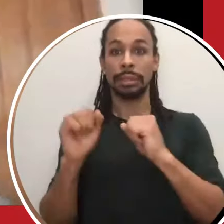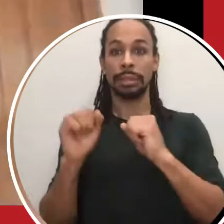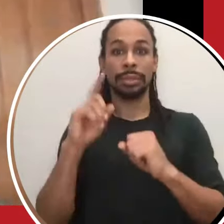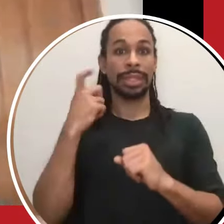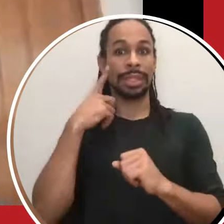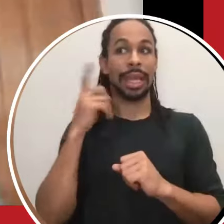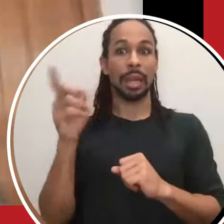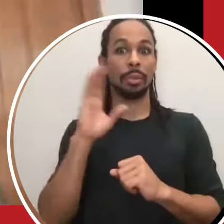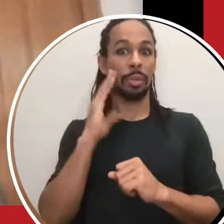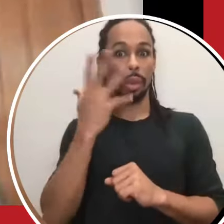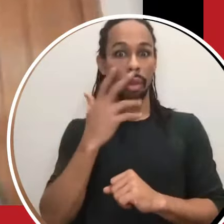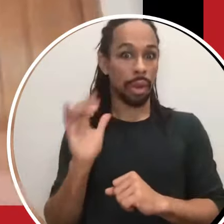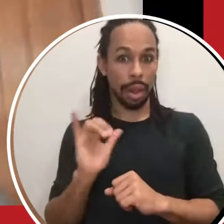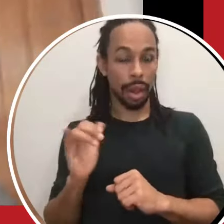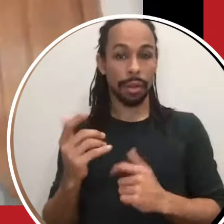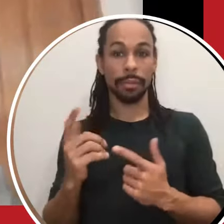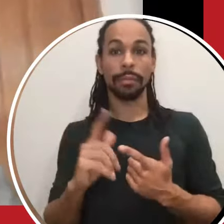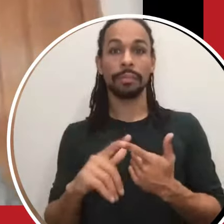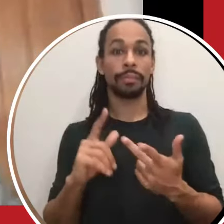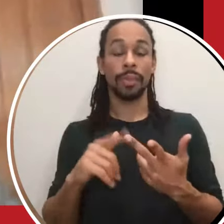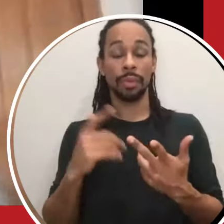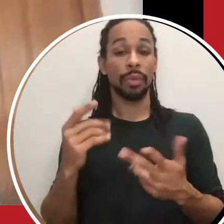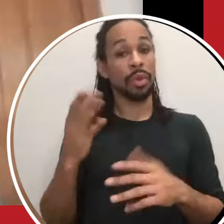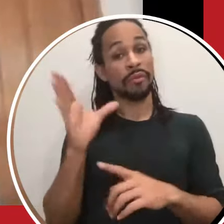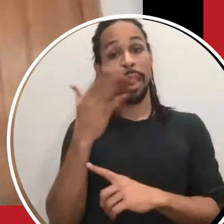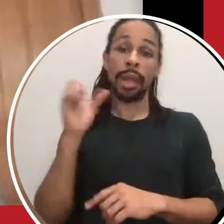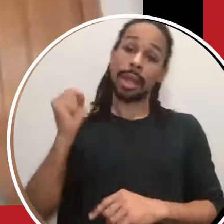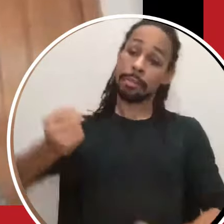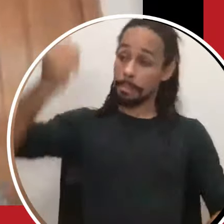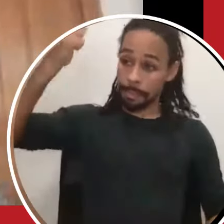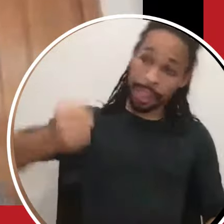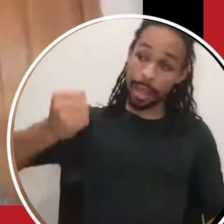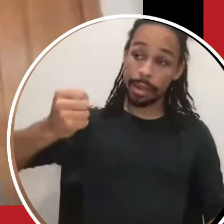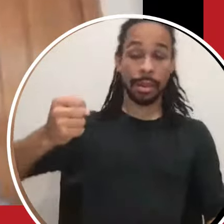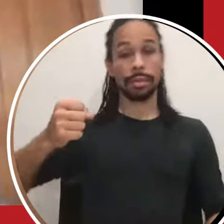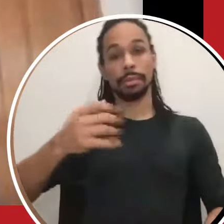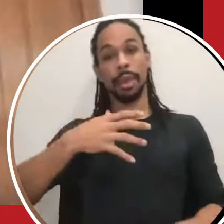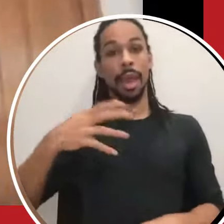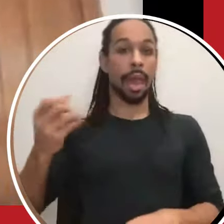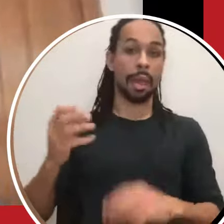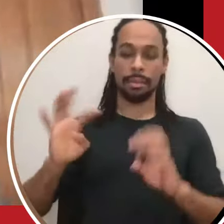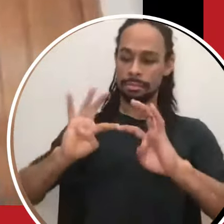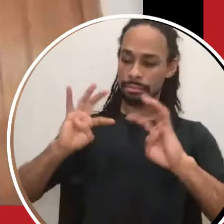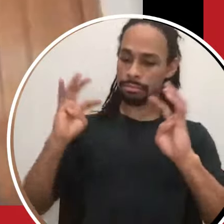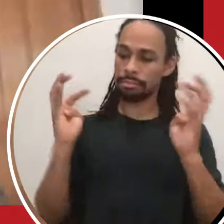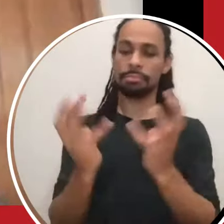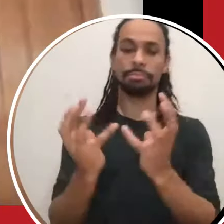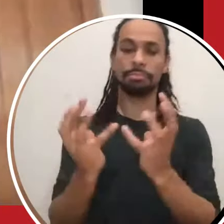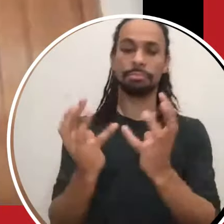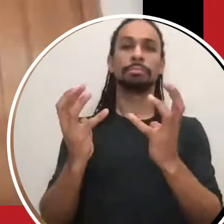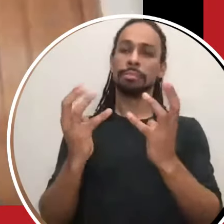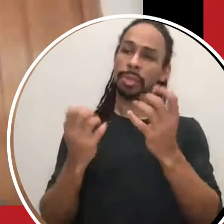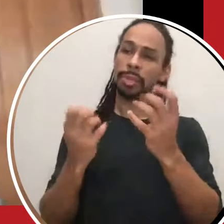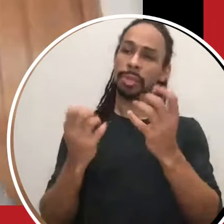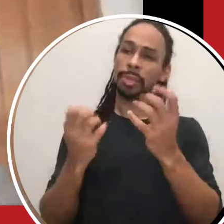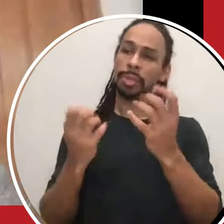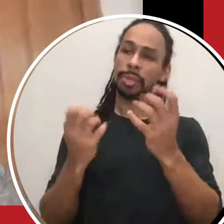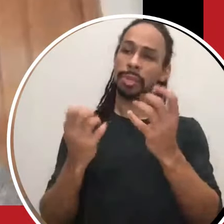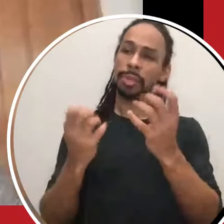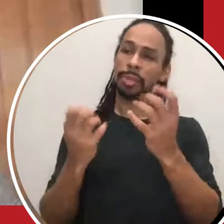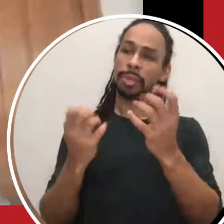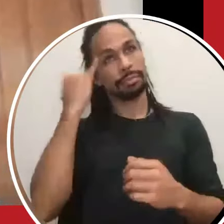plants a flag which people can identify and unite around, which different people from different cultures, different